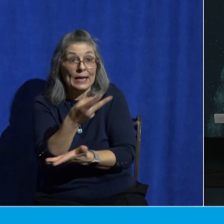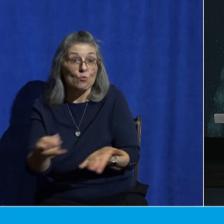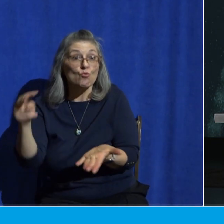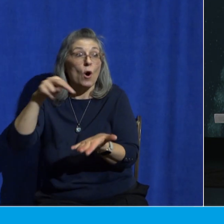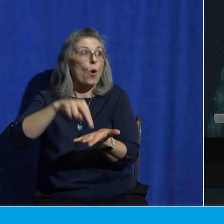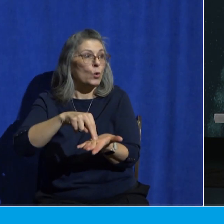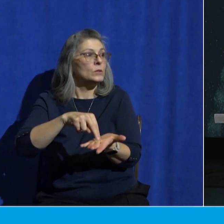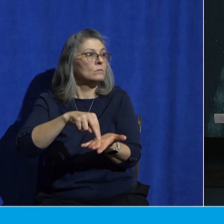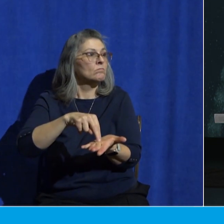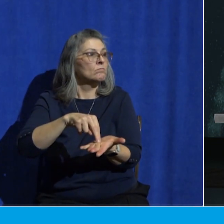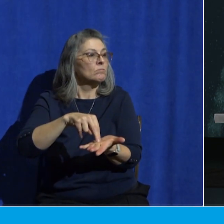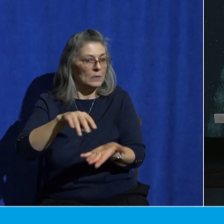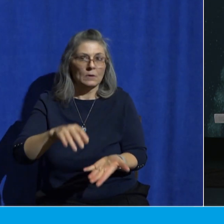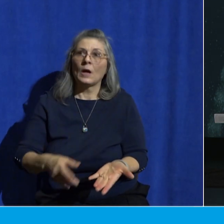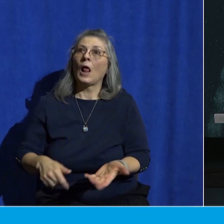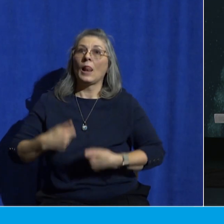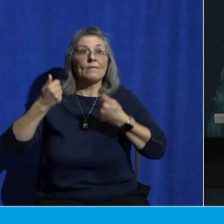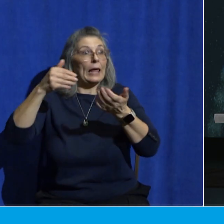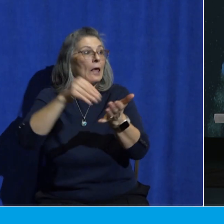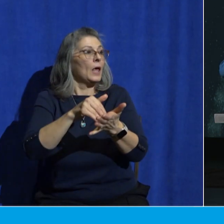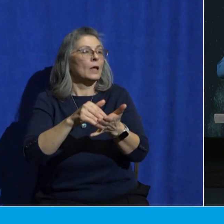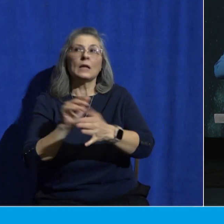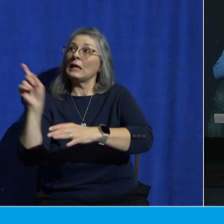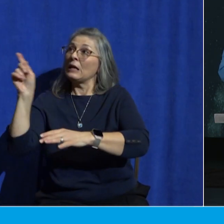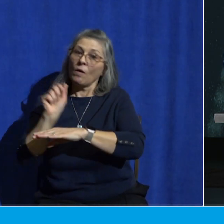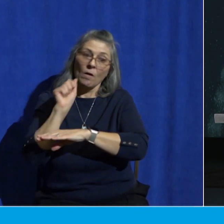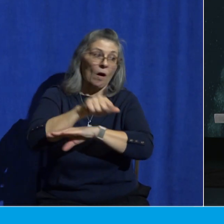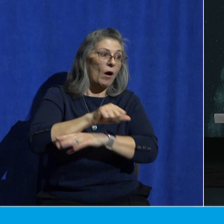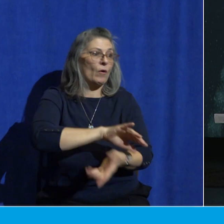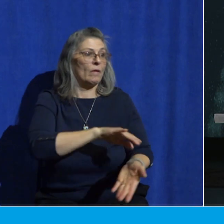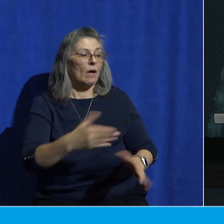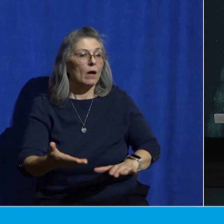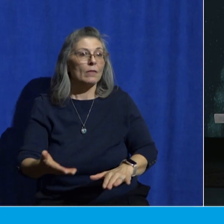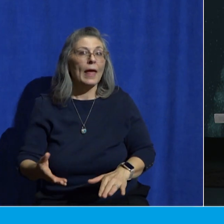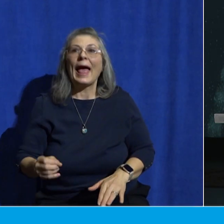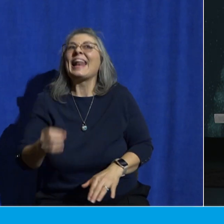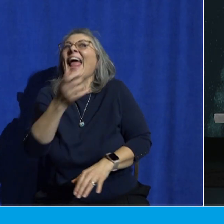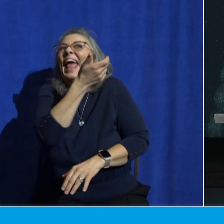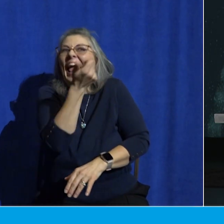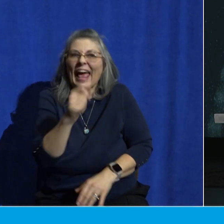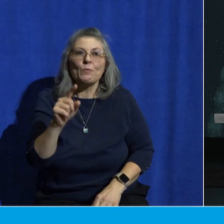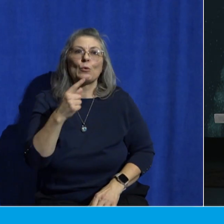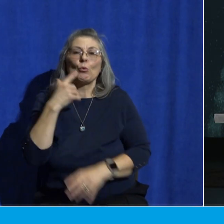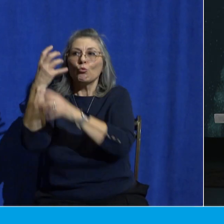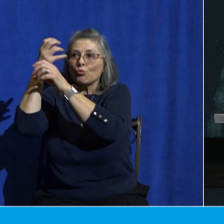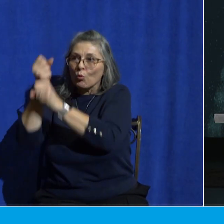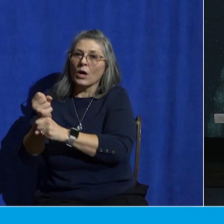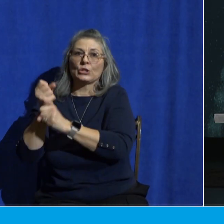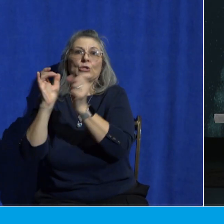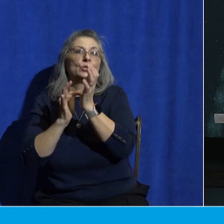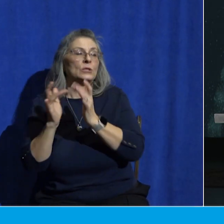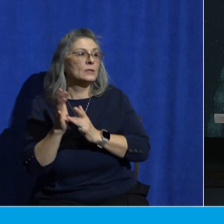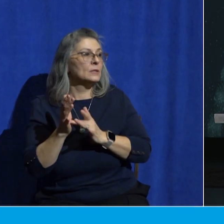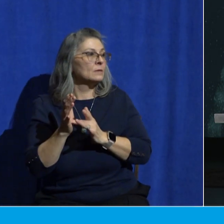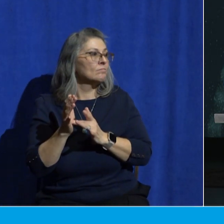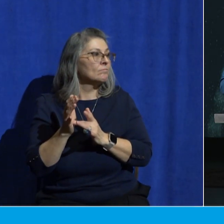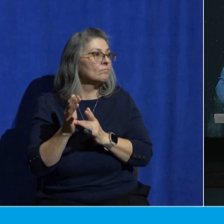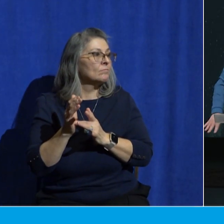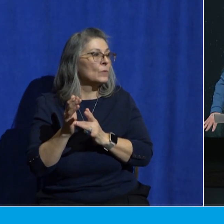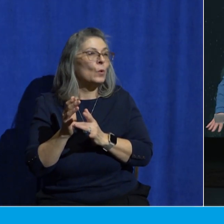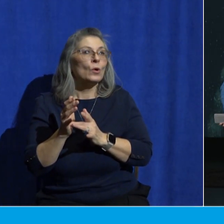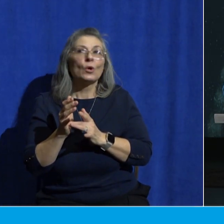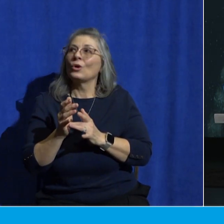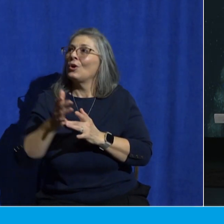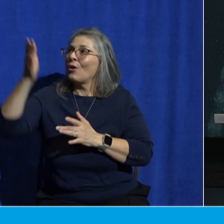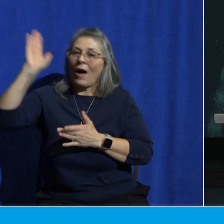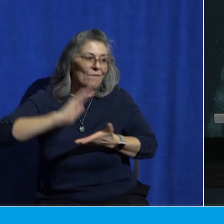the grave, conquered death. And anyone who trusts in Jesus will be forgiven